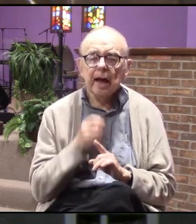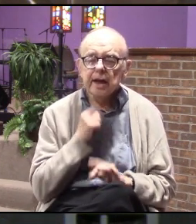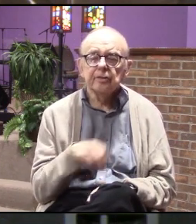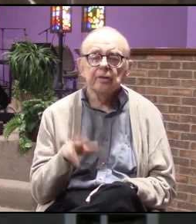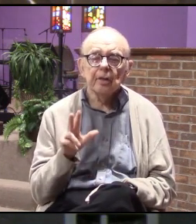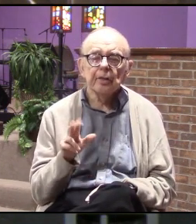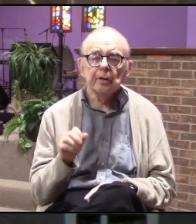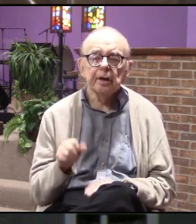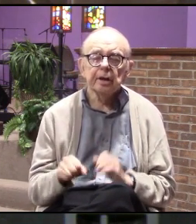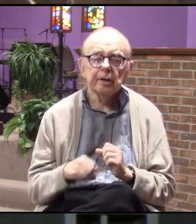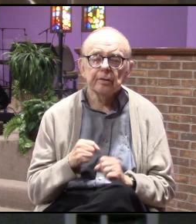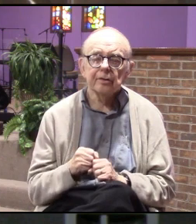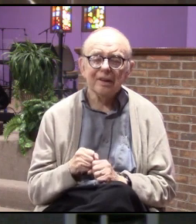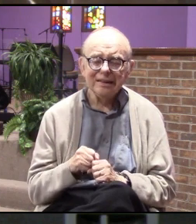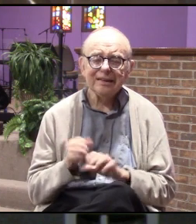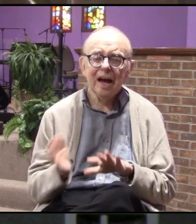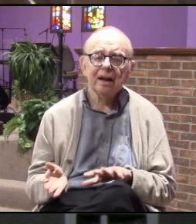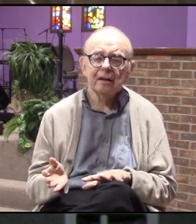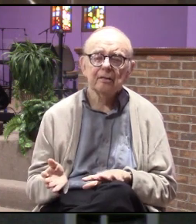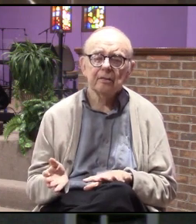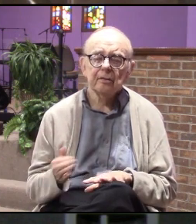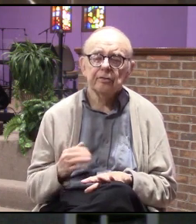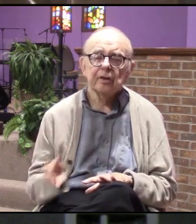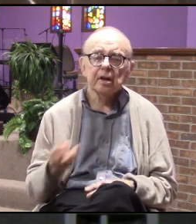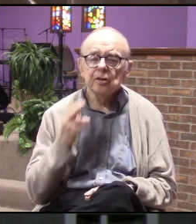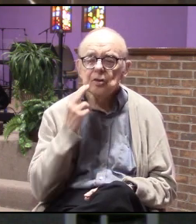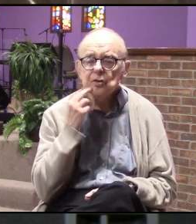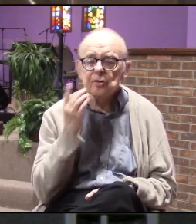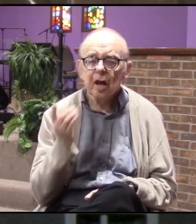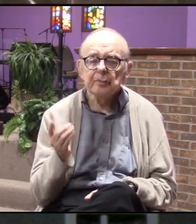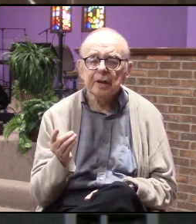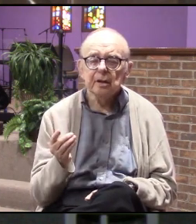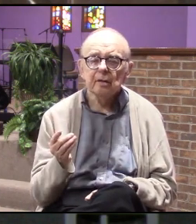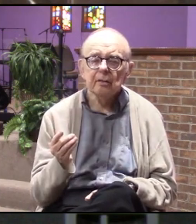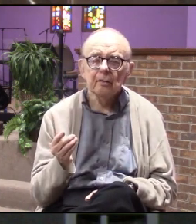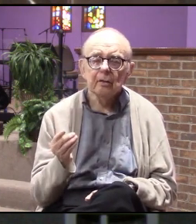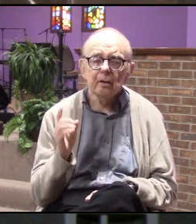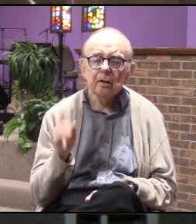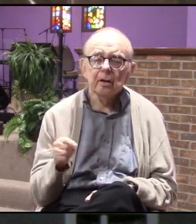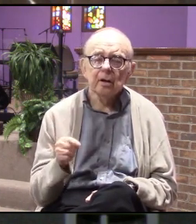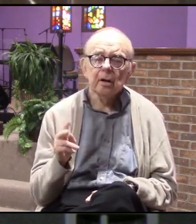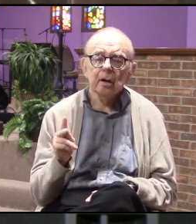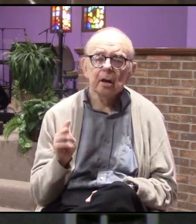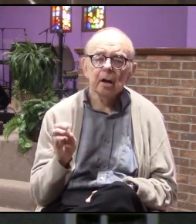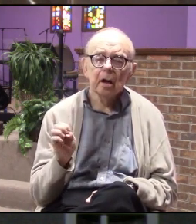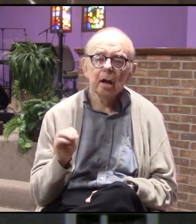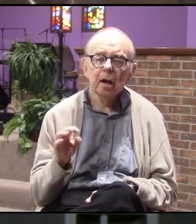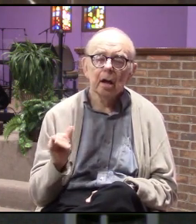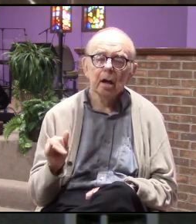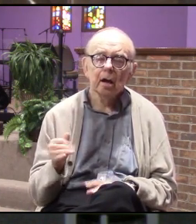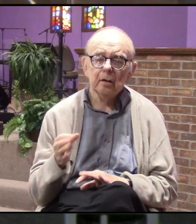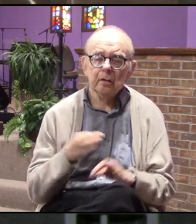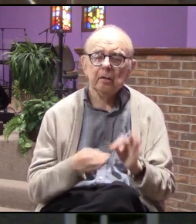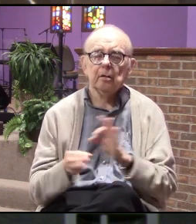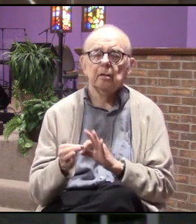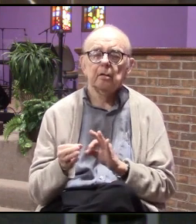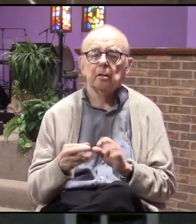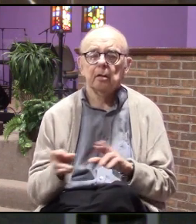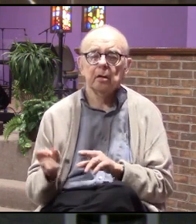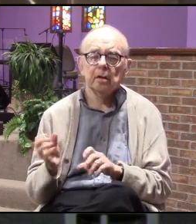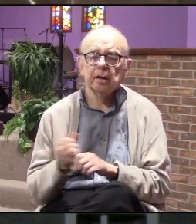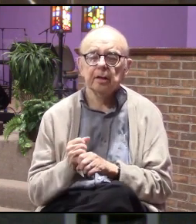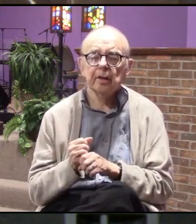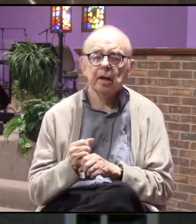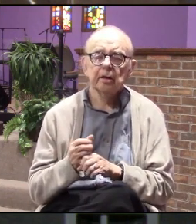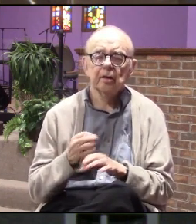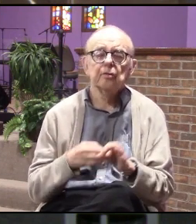died. She had diabetes. She needed a kidney transplant, was getting ready to get